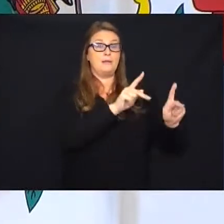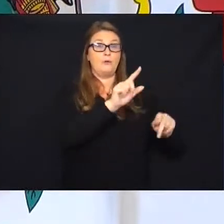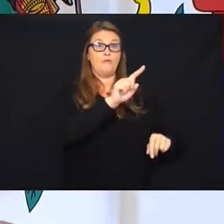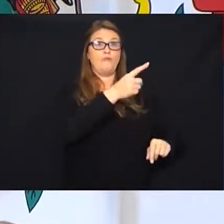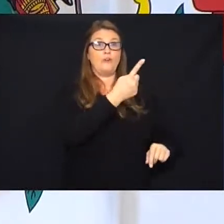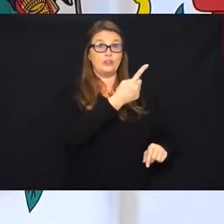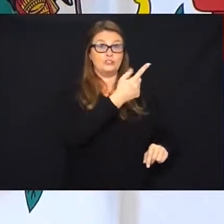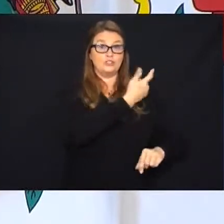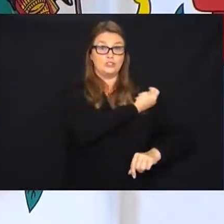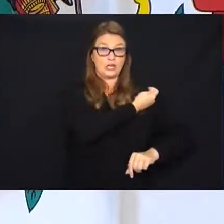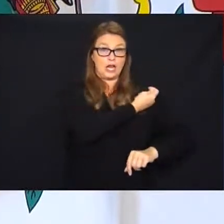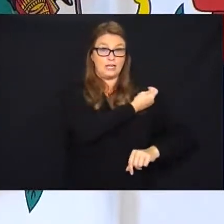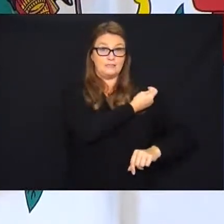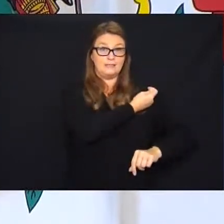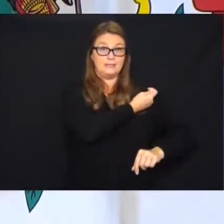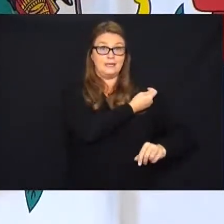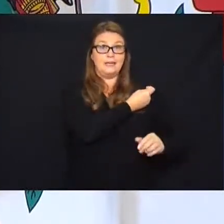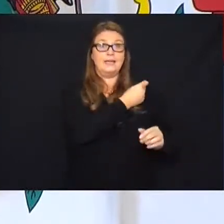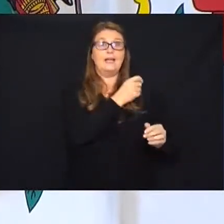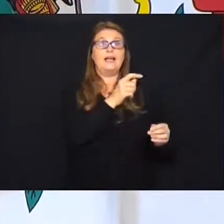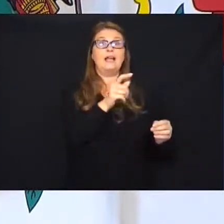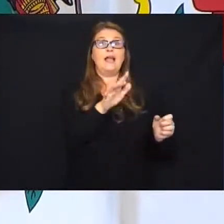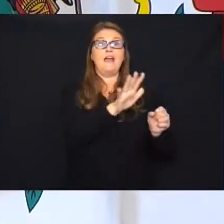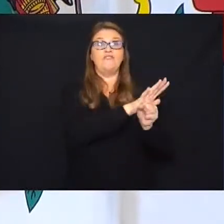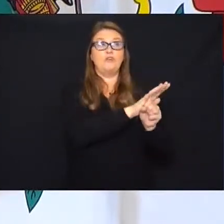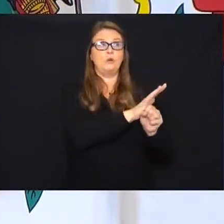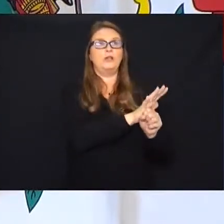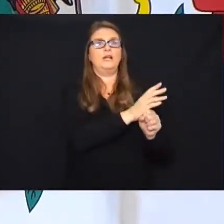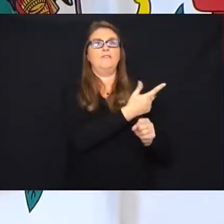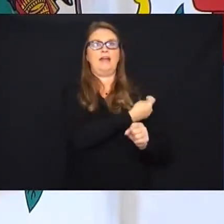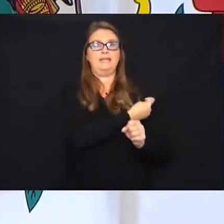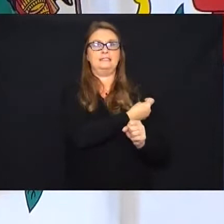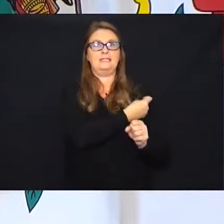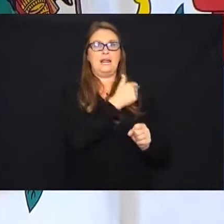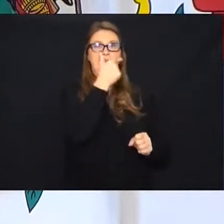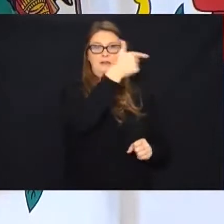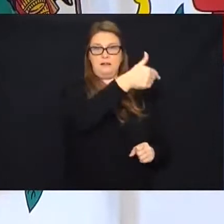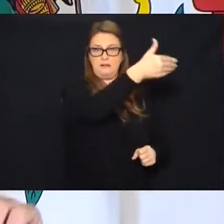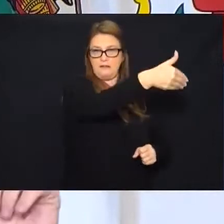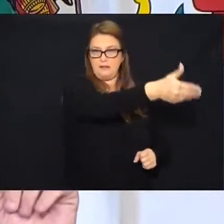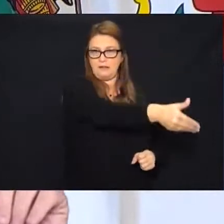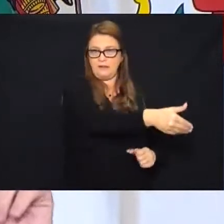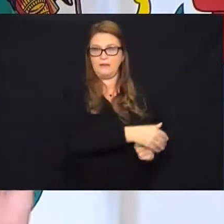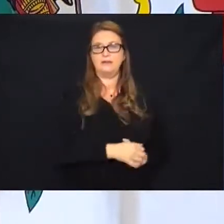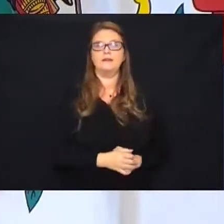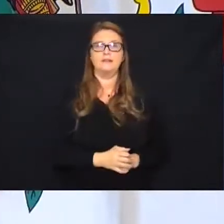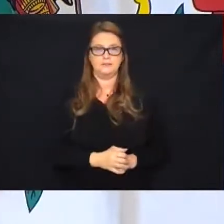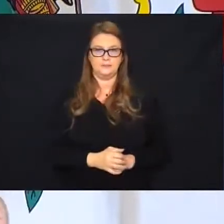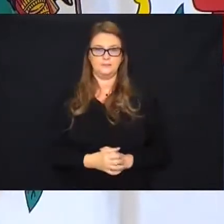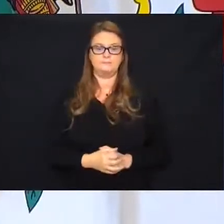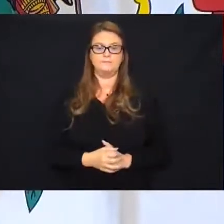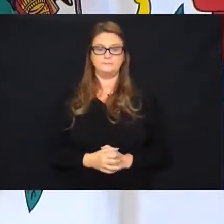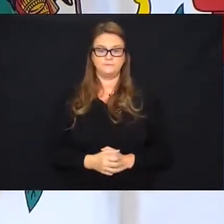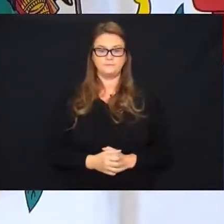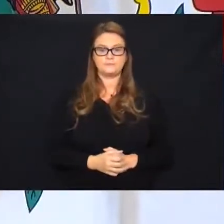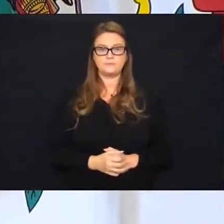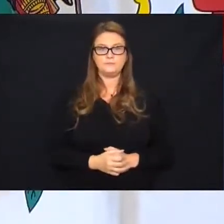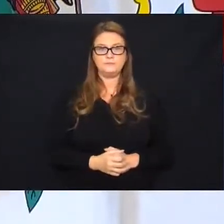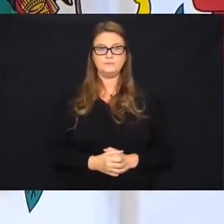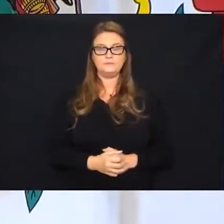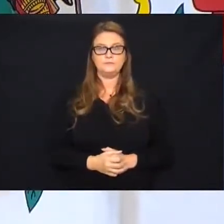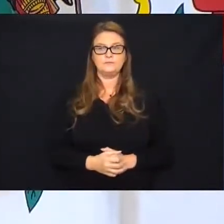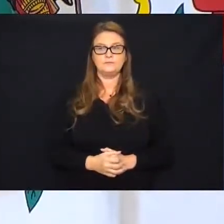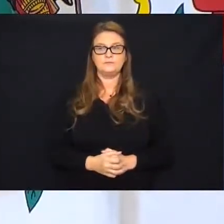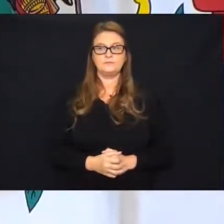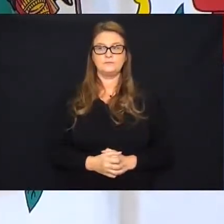then continue on the pathway to get them all the way through the process of getting their second shot and the booster and everything.